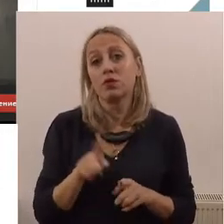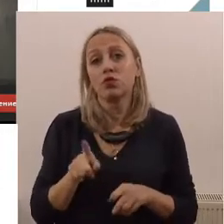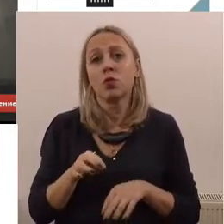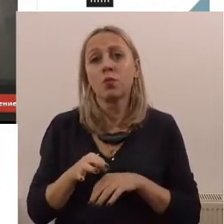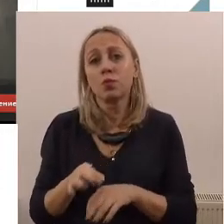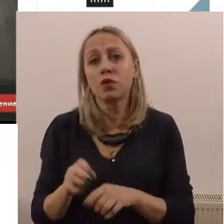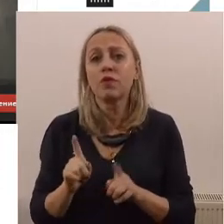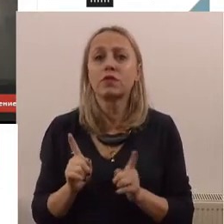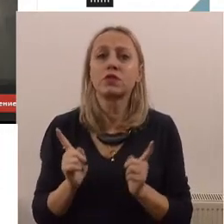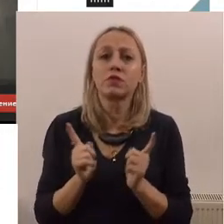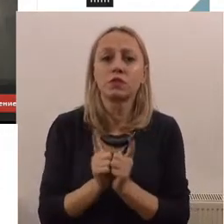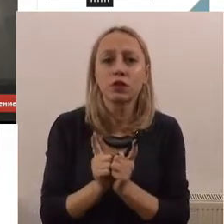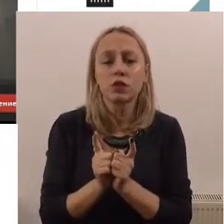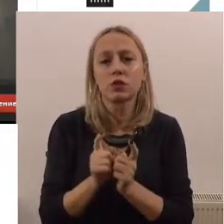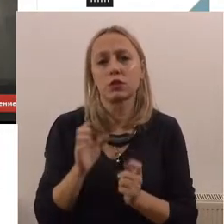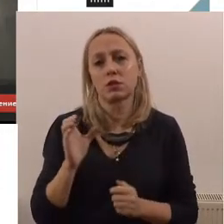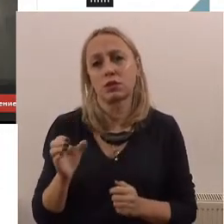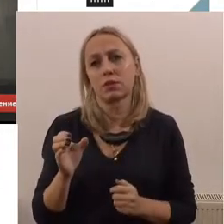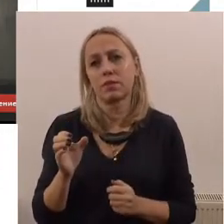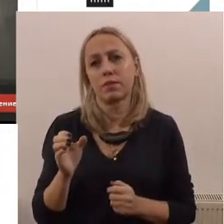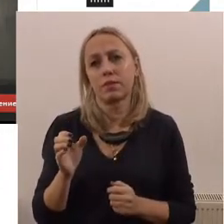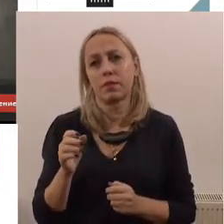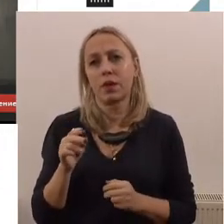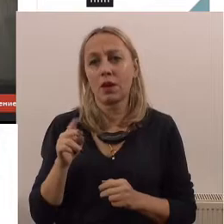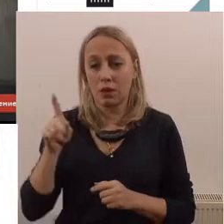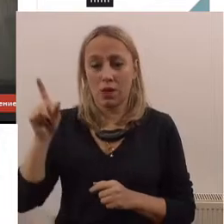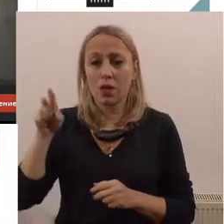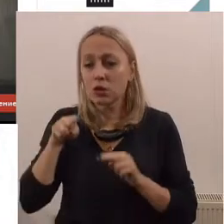and whether the attitude can be changed.